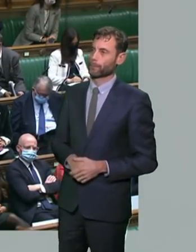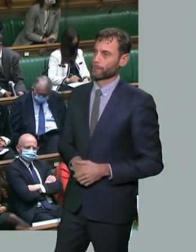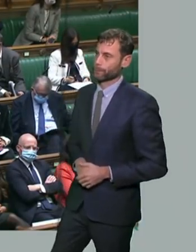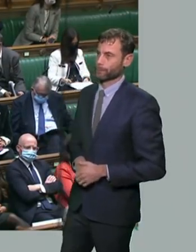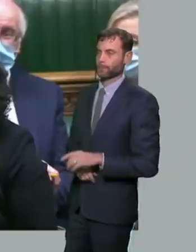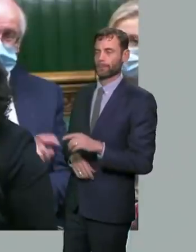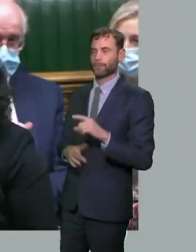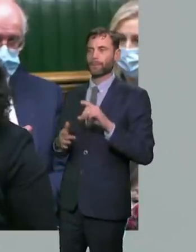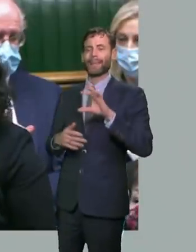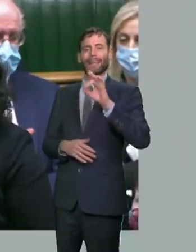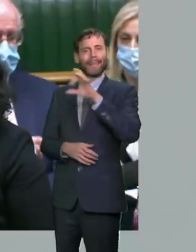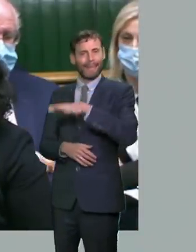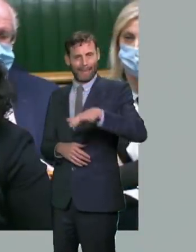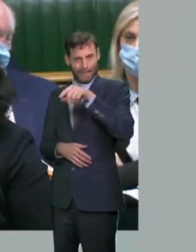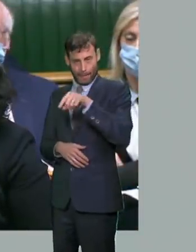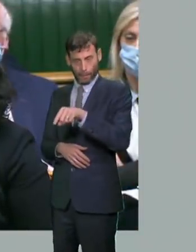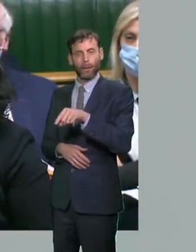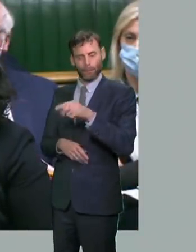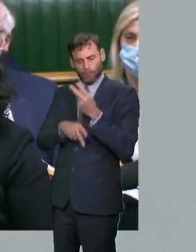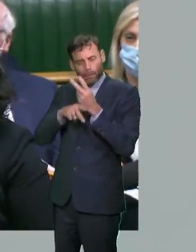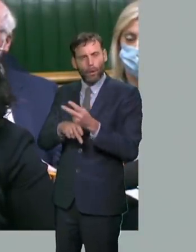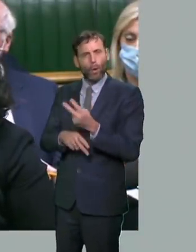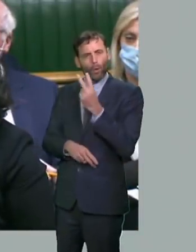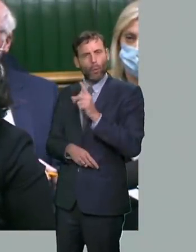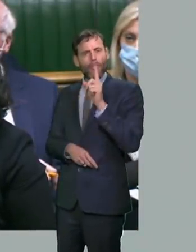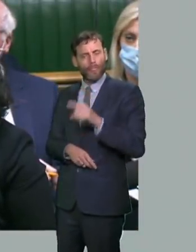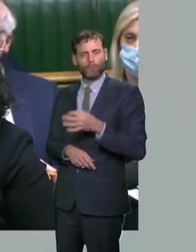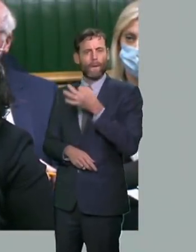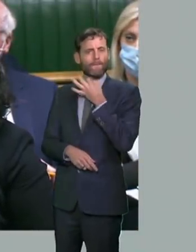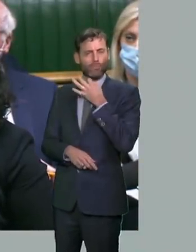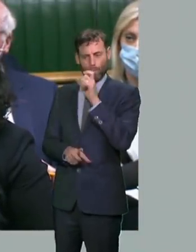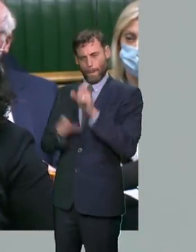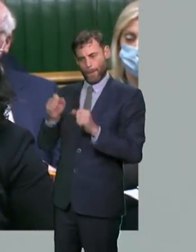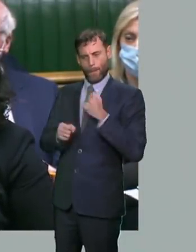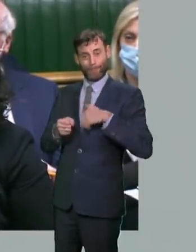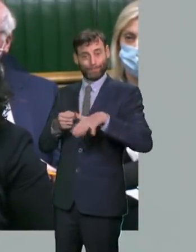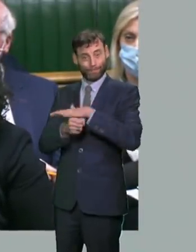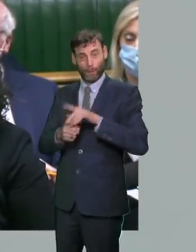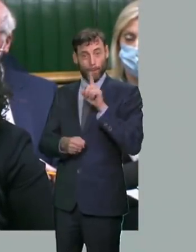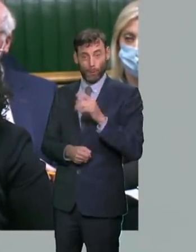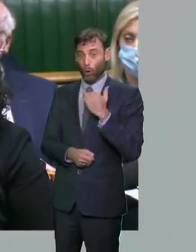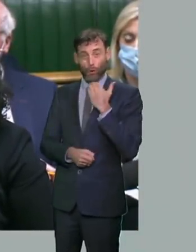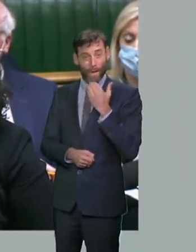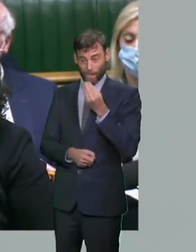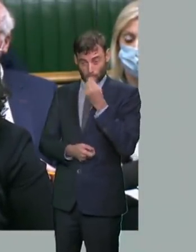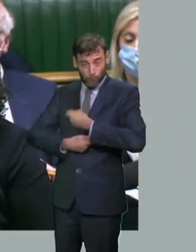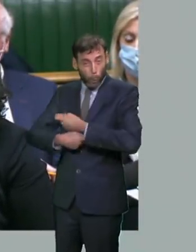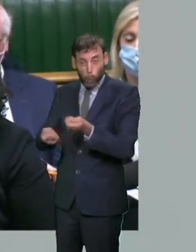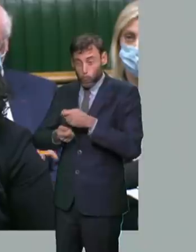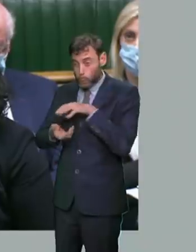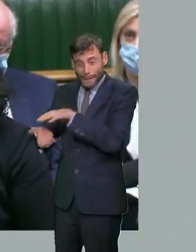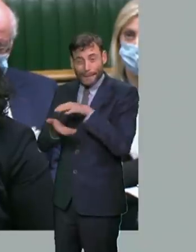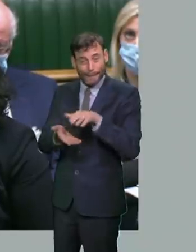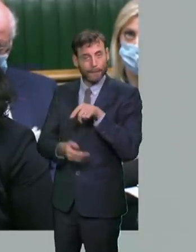incredible work serving nearly 2,000 of my most vulnerable constituents, but at the moment there simply isn't enough food to go around. And this is a